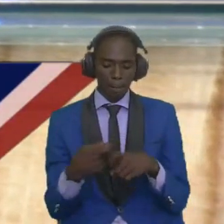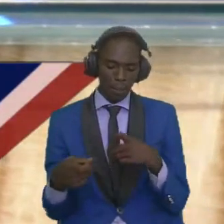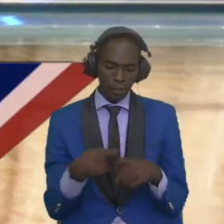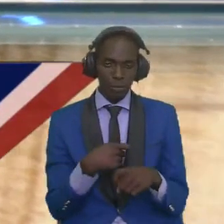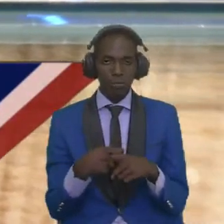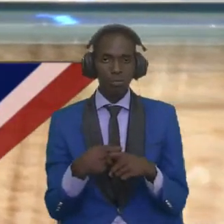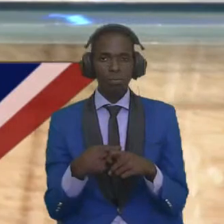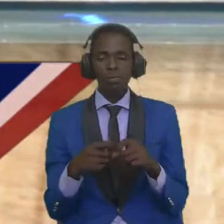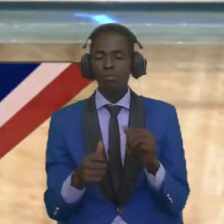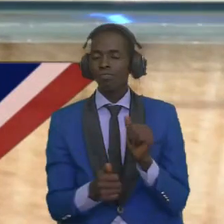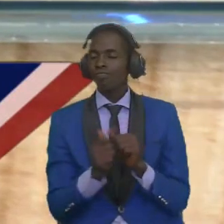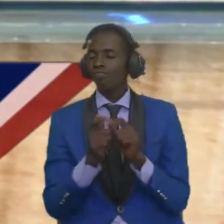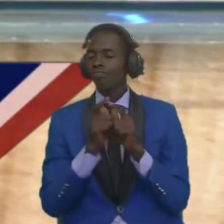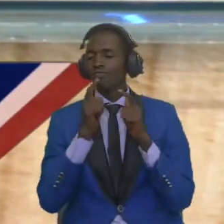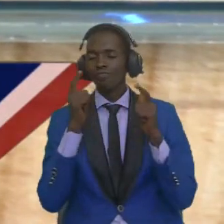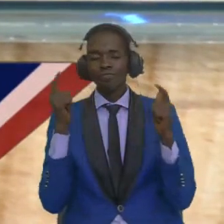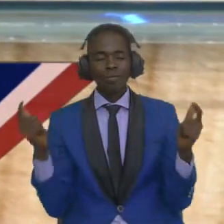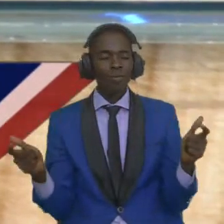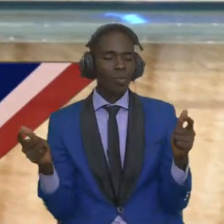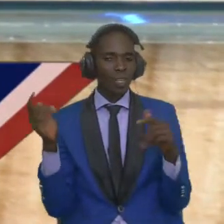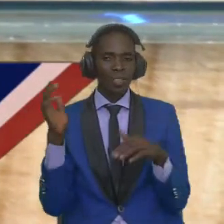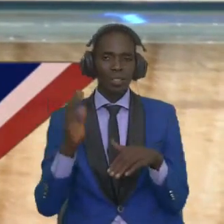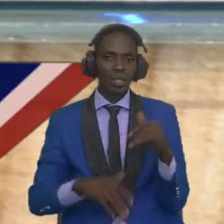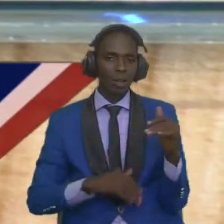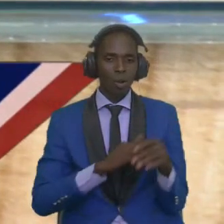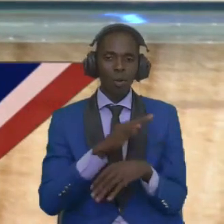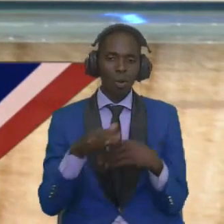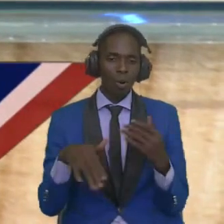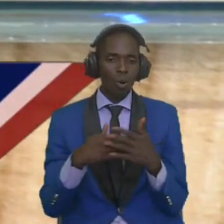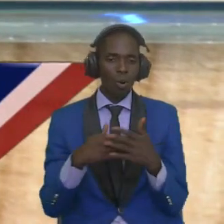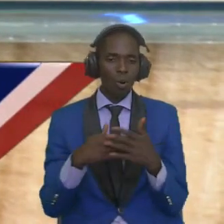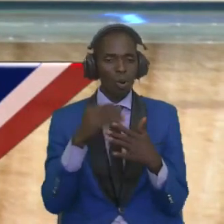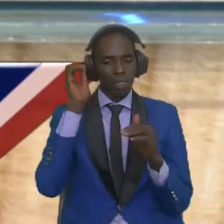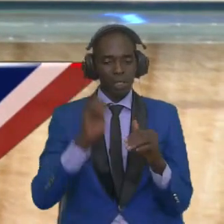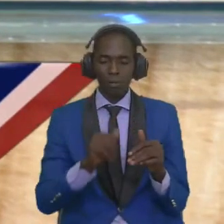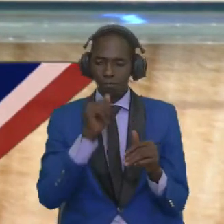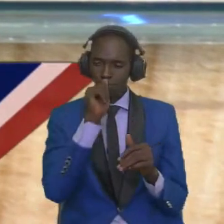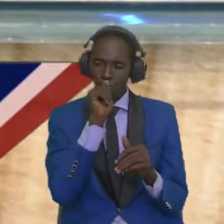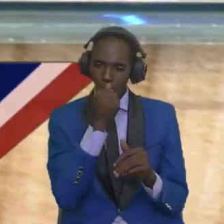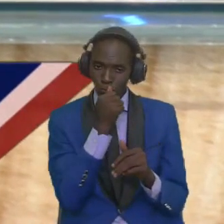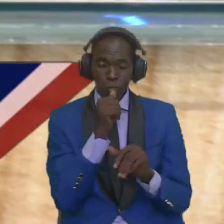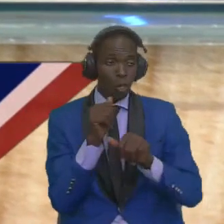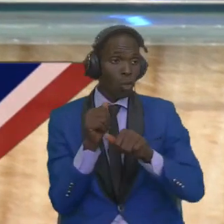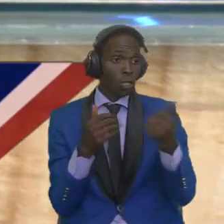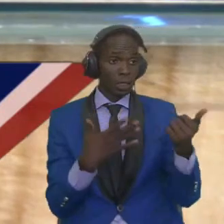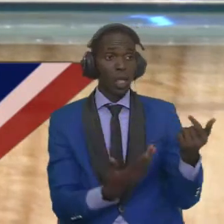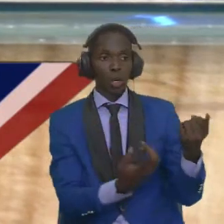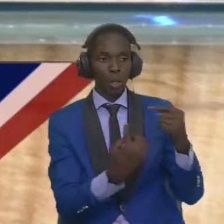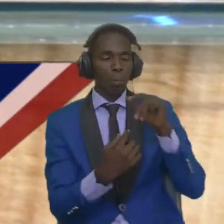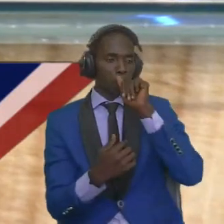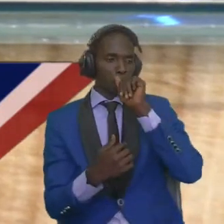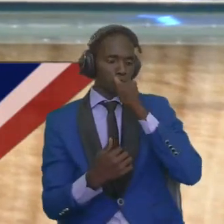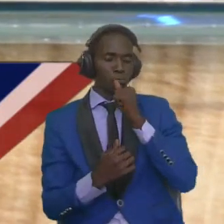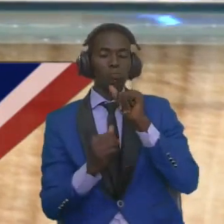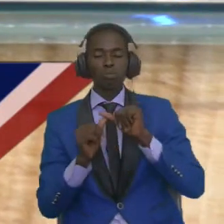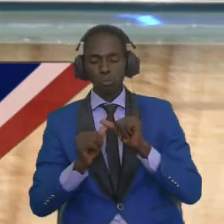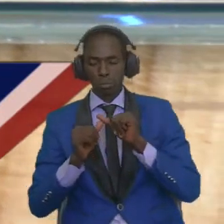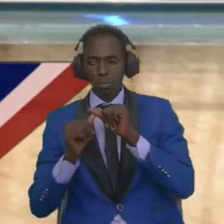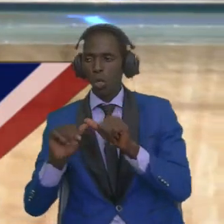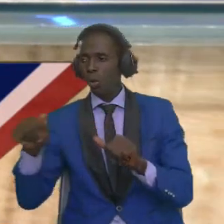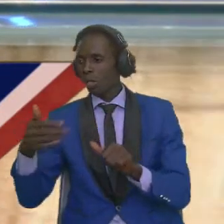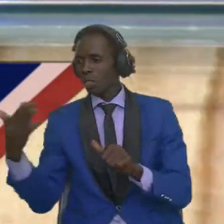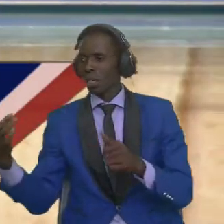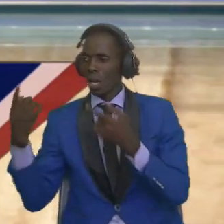persecution greater than all that he had endured. Other things came, he endured and went his way. Other